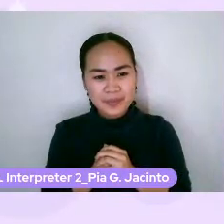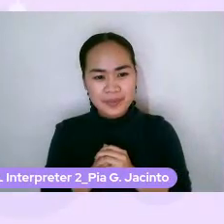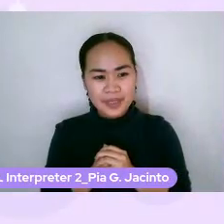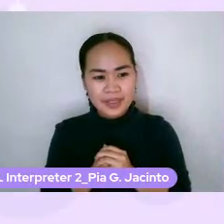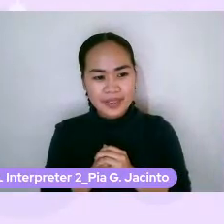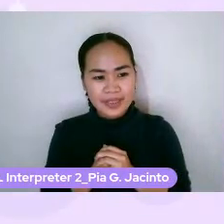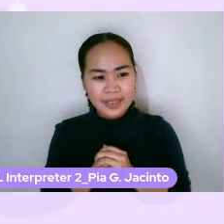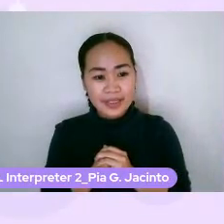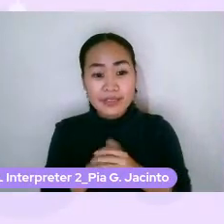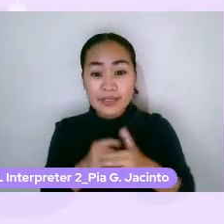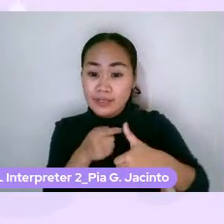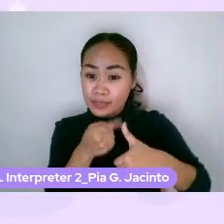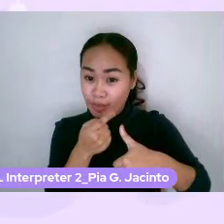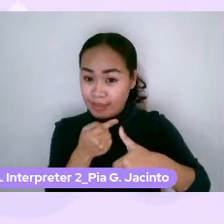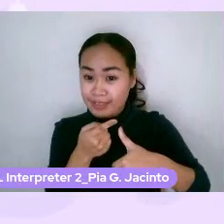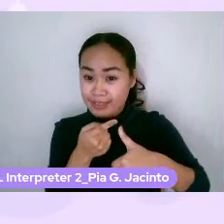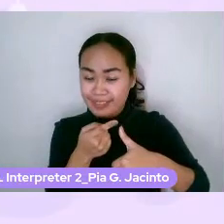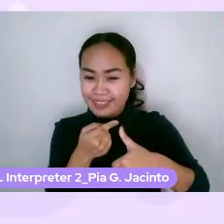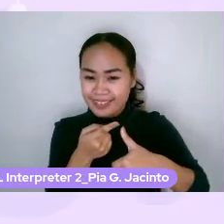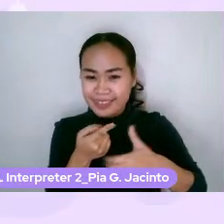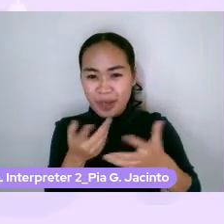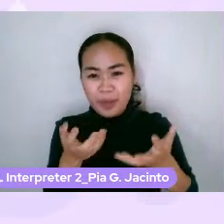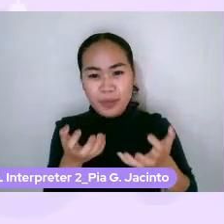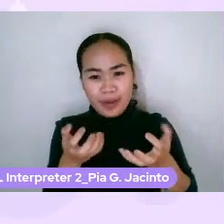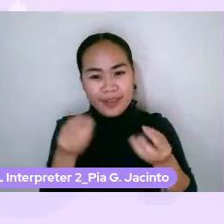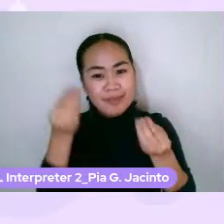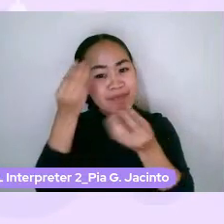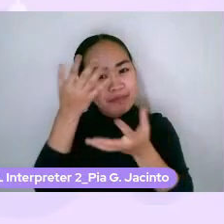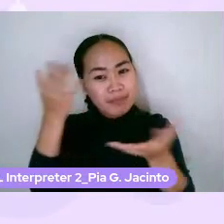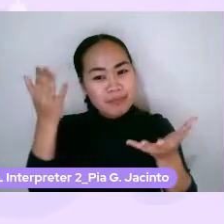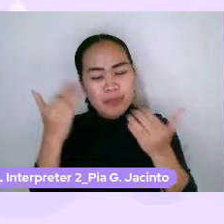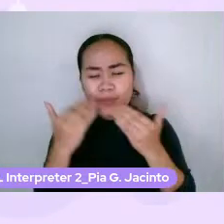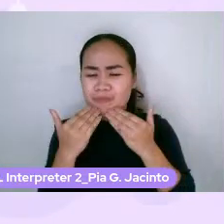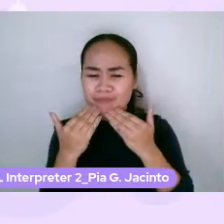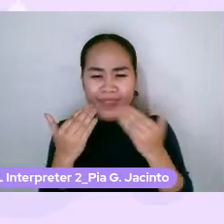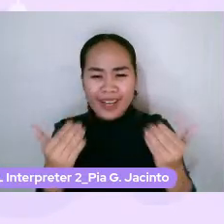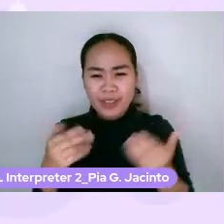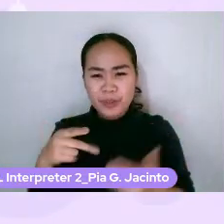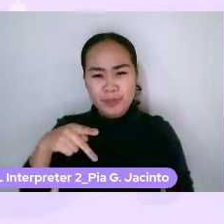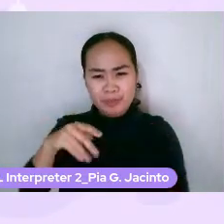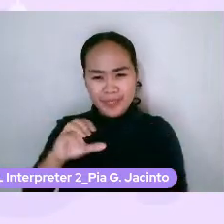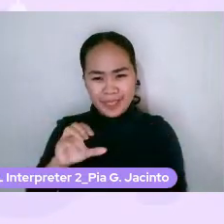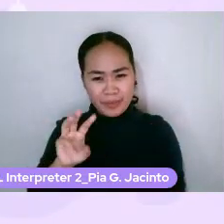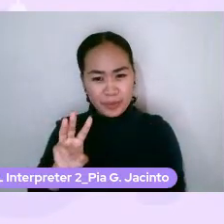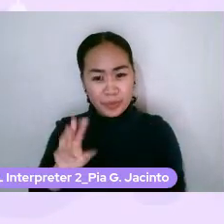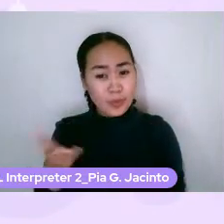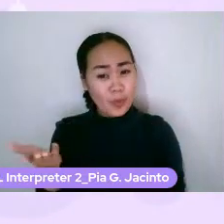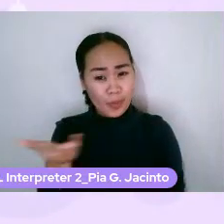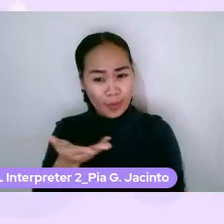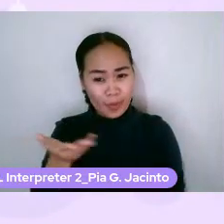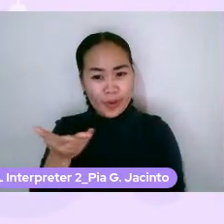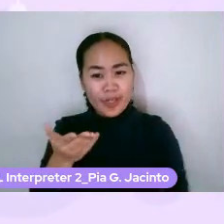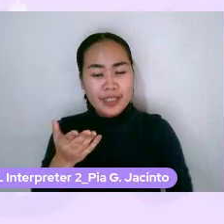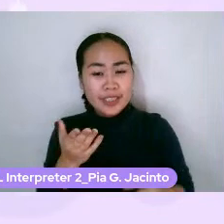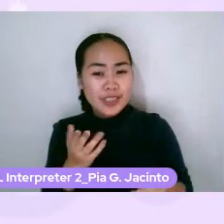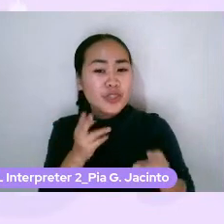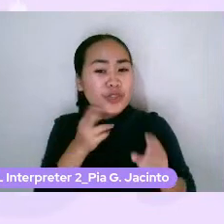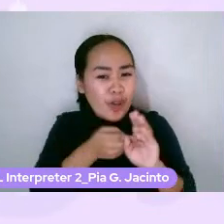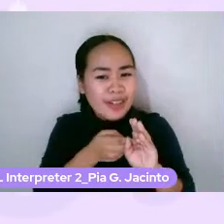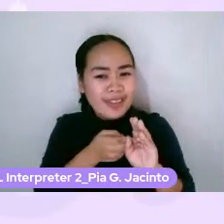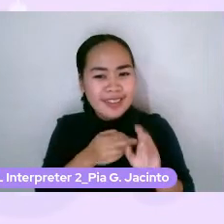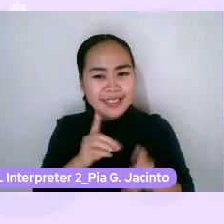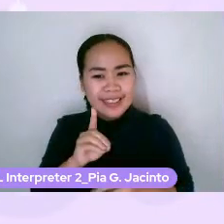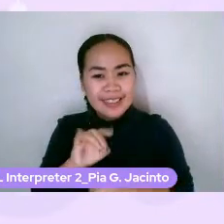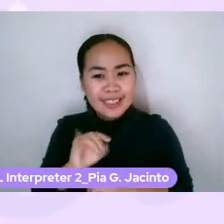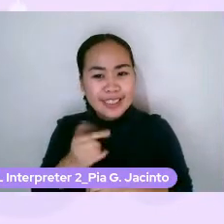Una, nagpapasalamat ang Philippine Commission on Women sa inyong partisipasyon sa National Women's Month Celebration Digital